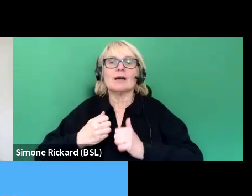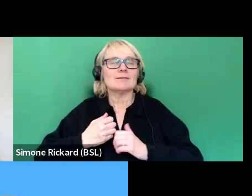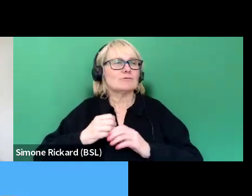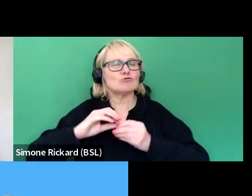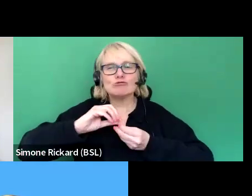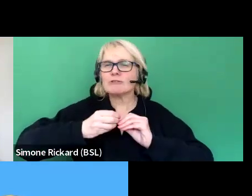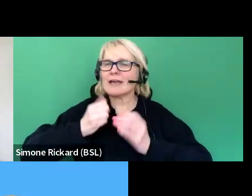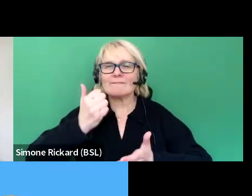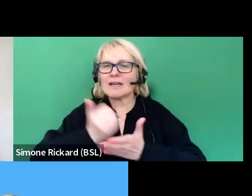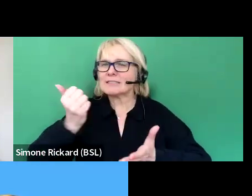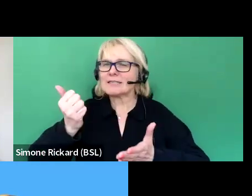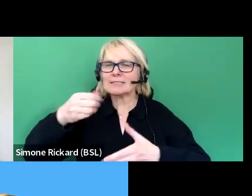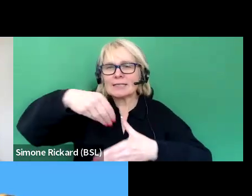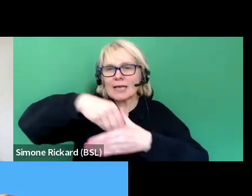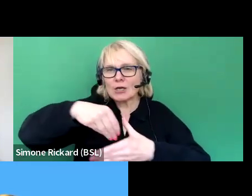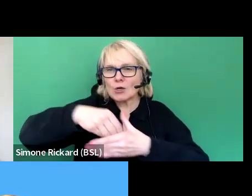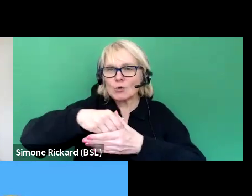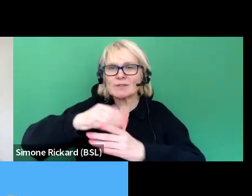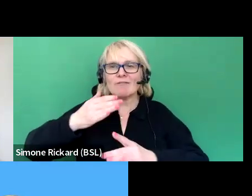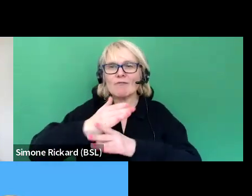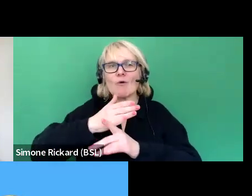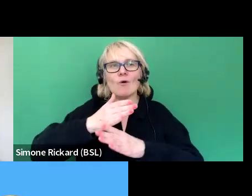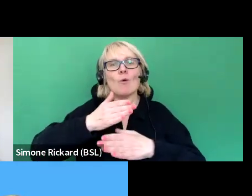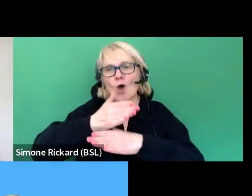fantastic, inclusive working environment.